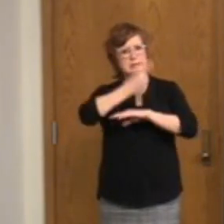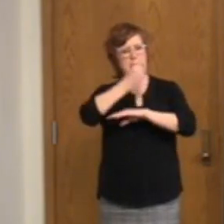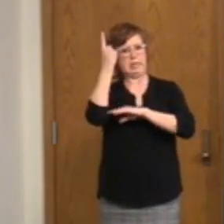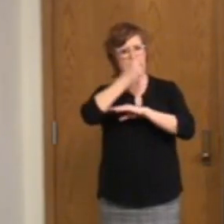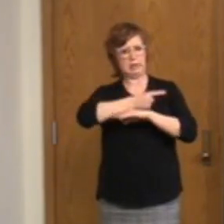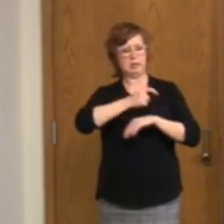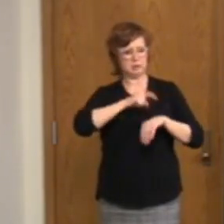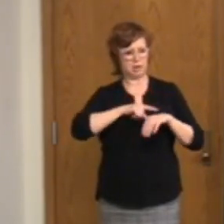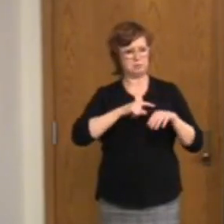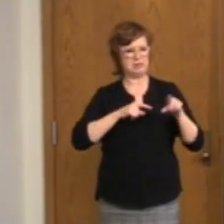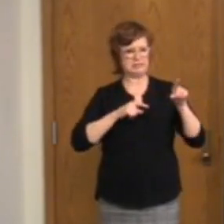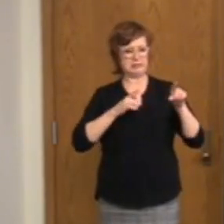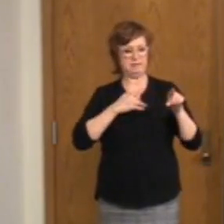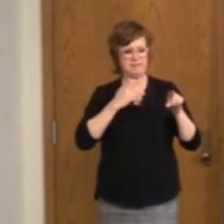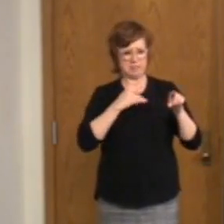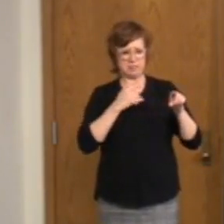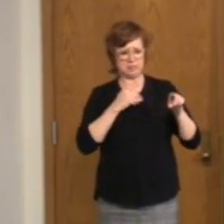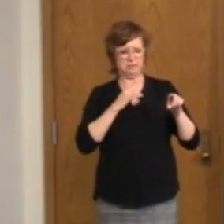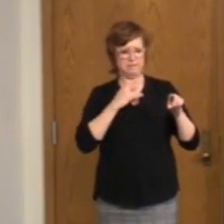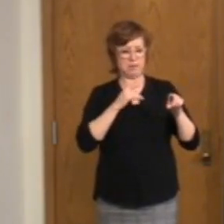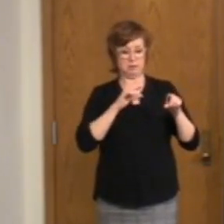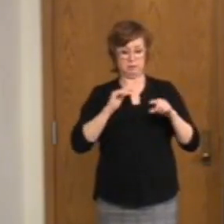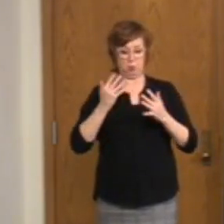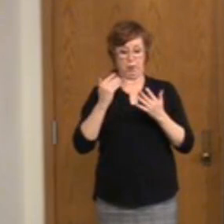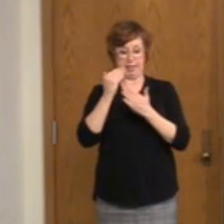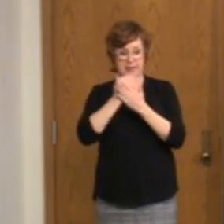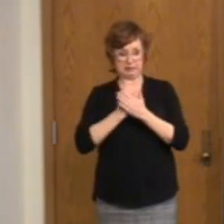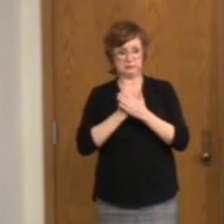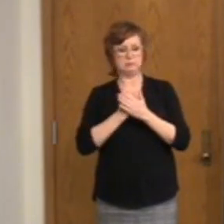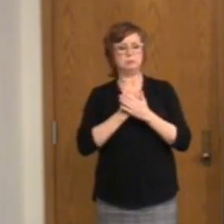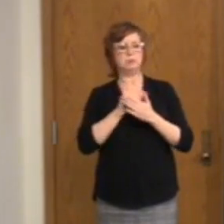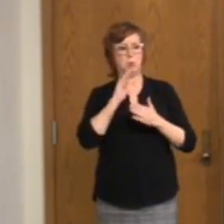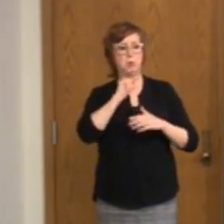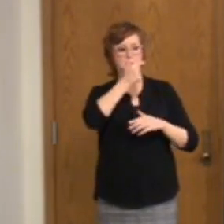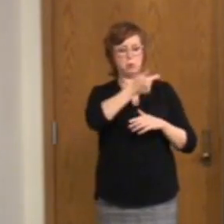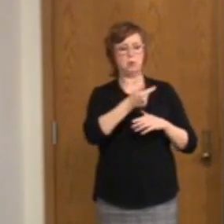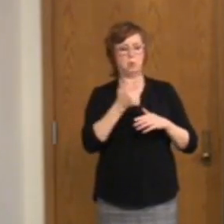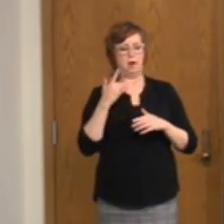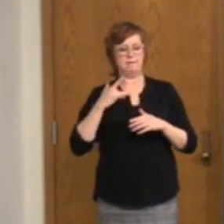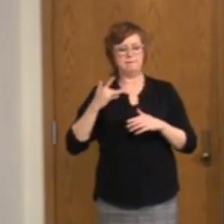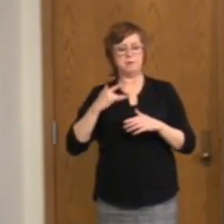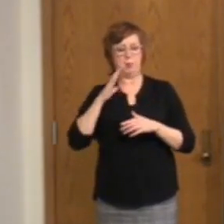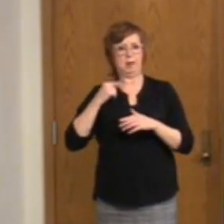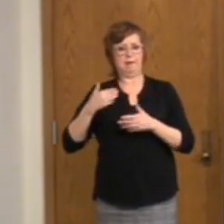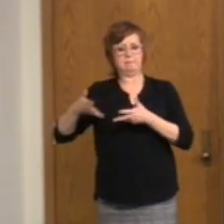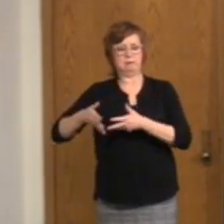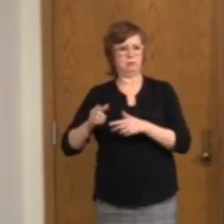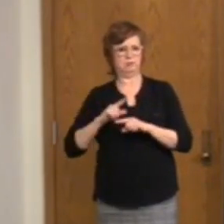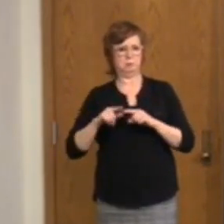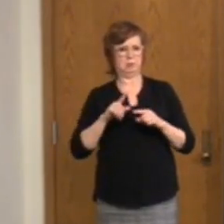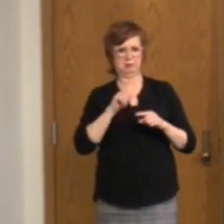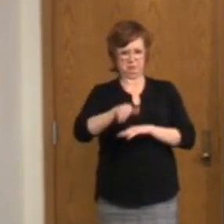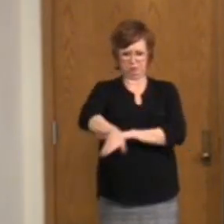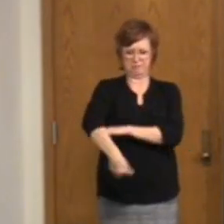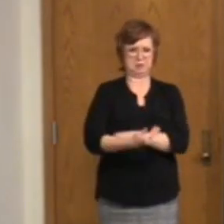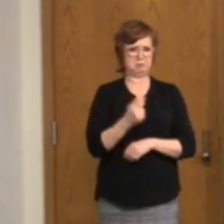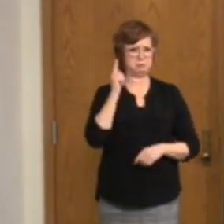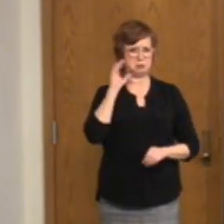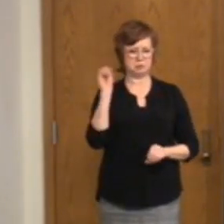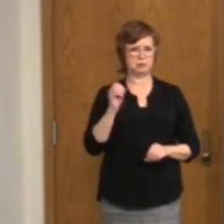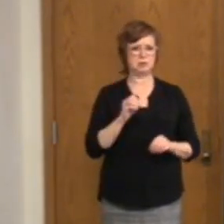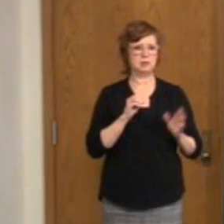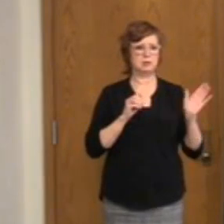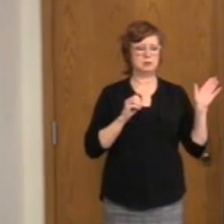know that they're going to have some extra doses. And I haven't heard of that either, Connor, but I would just say that in general, the vaccination program